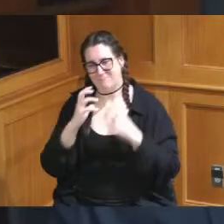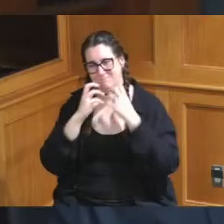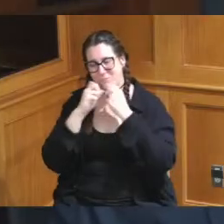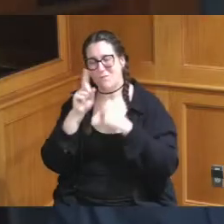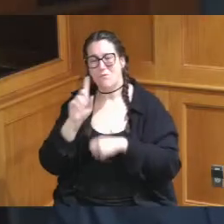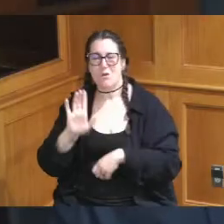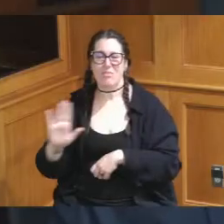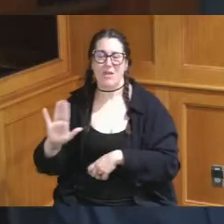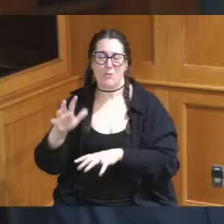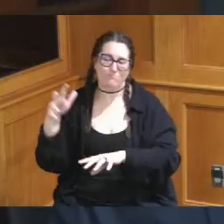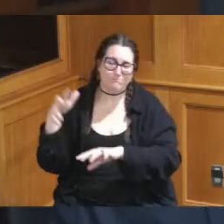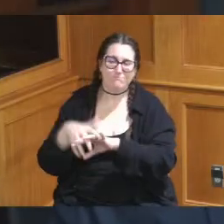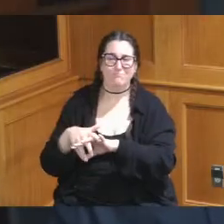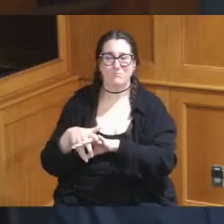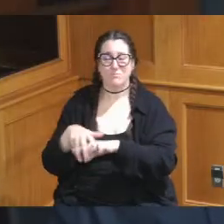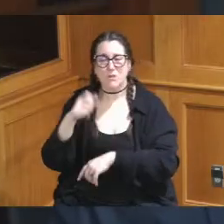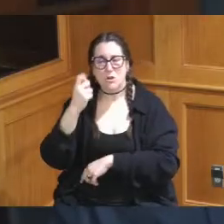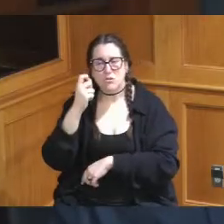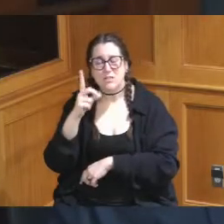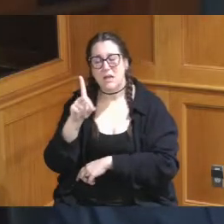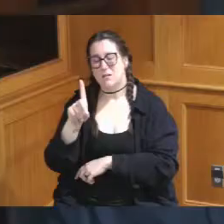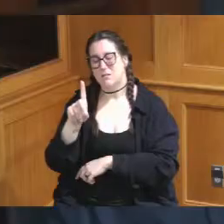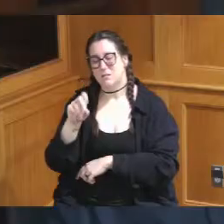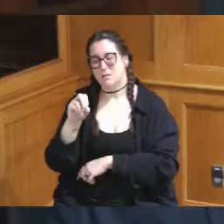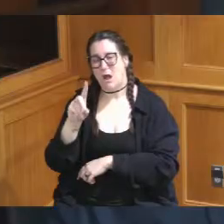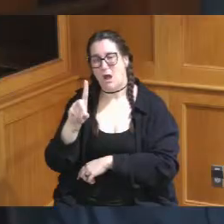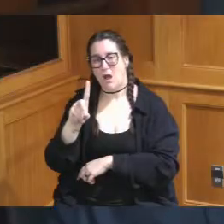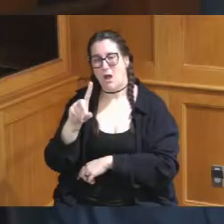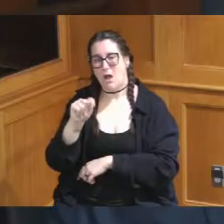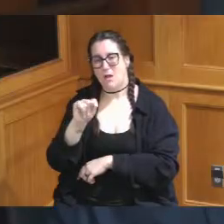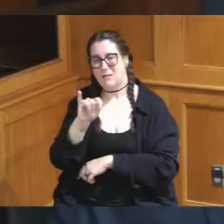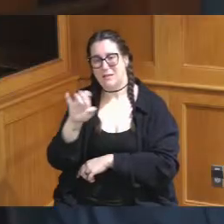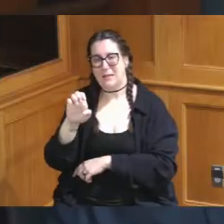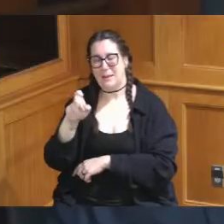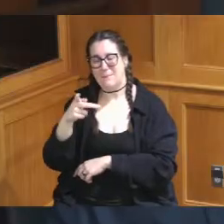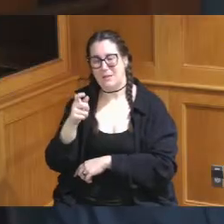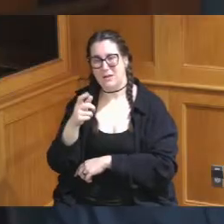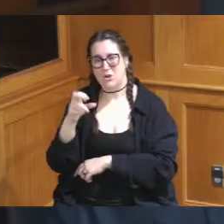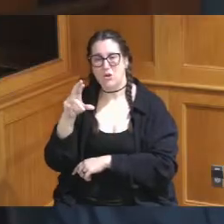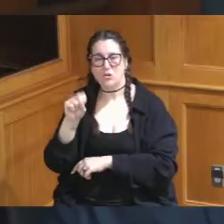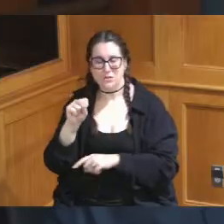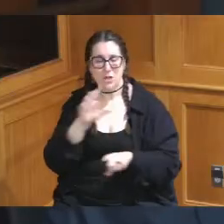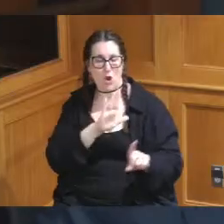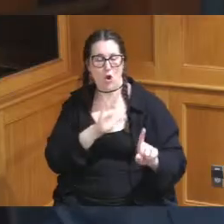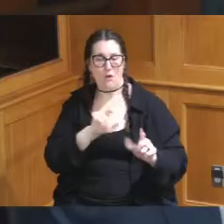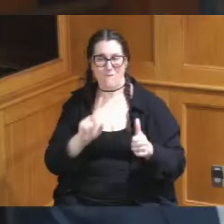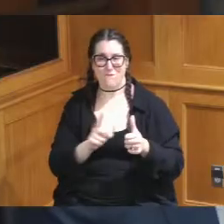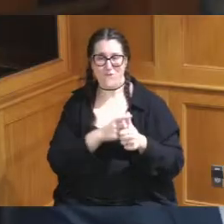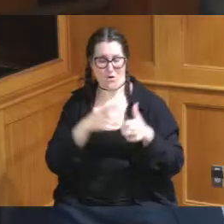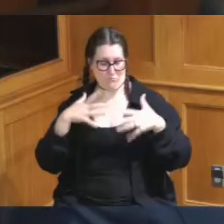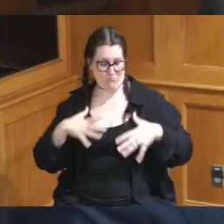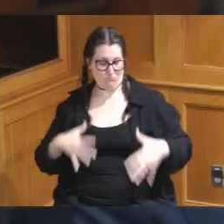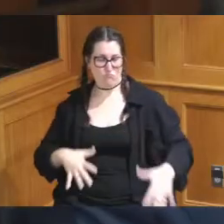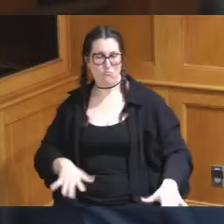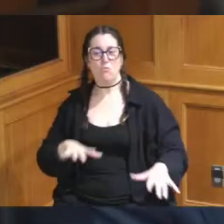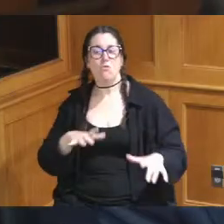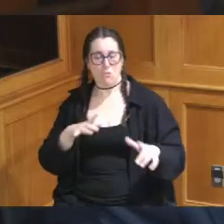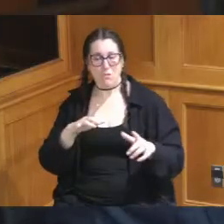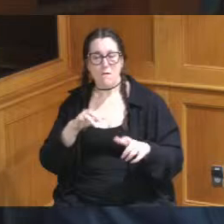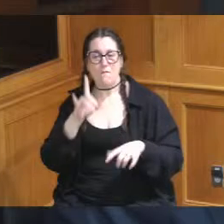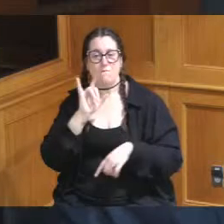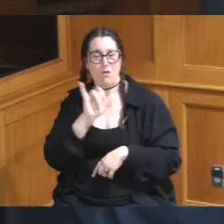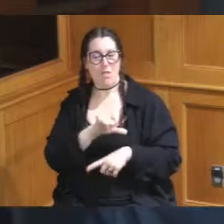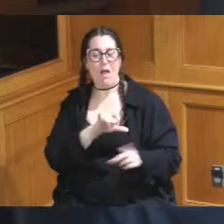donated her gown that she wore to the first Stellar Awards to the exhibit. So there'll be a lot